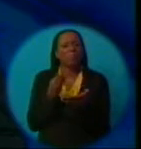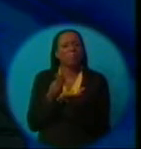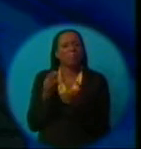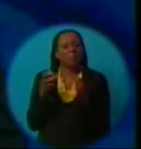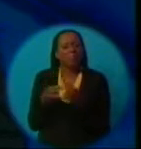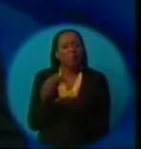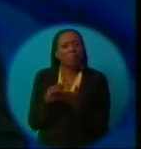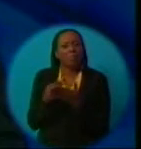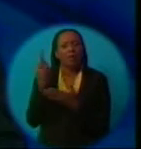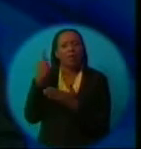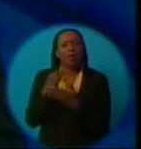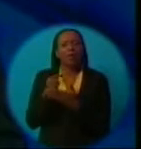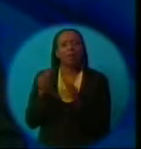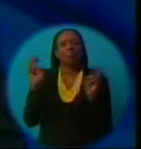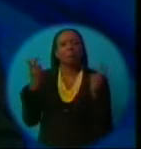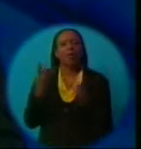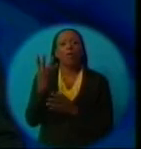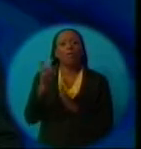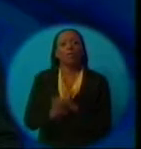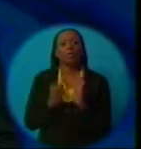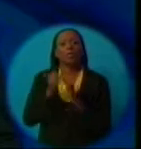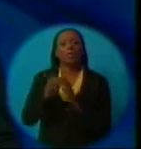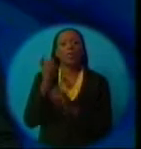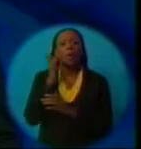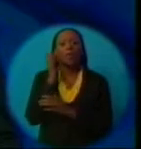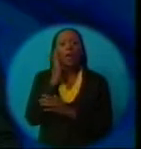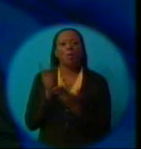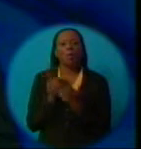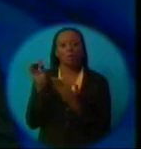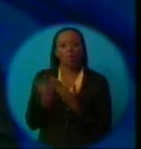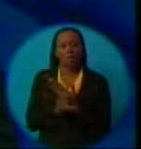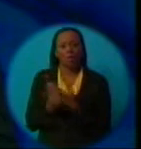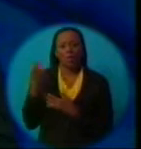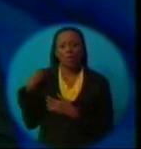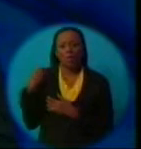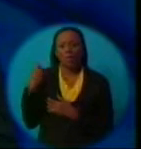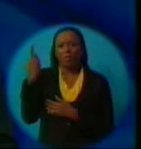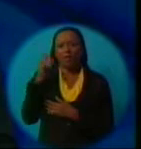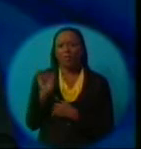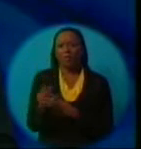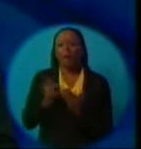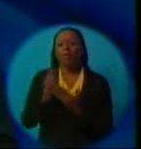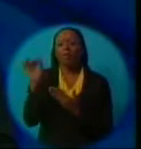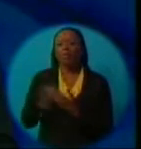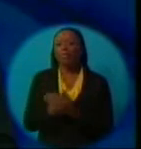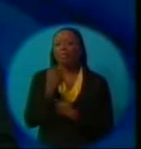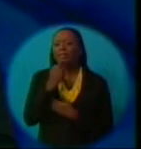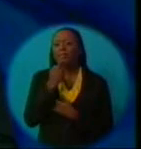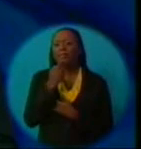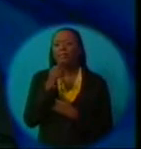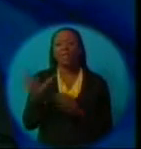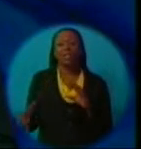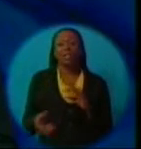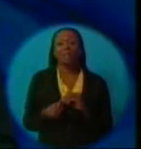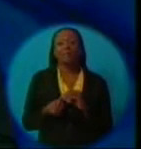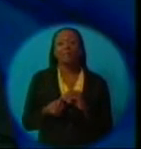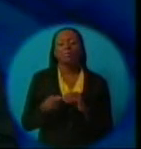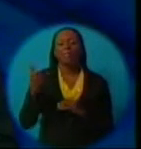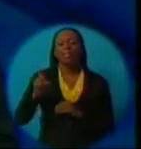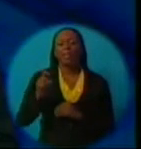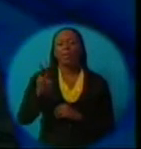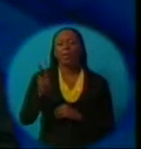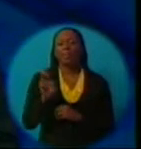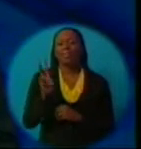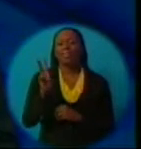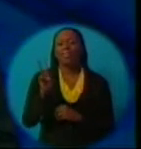Four Seasons Hotel project. Chairman of Paradise Beach Limited, Professor Avinash Prasad, says that another $270 million is